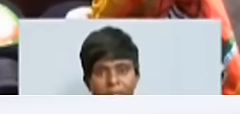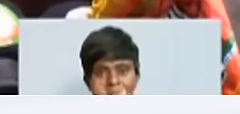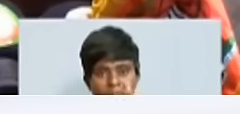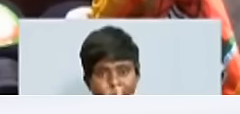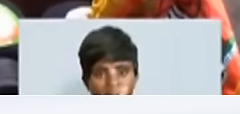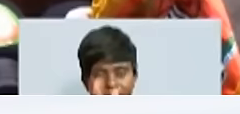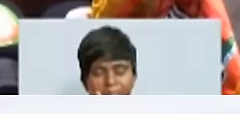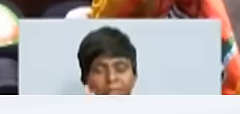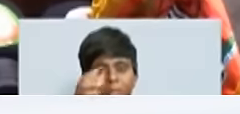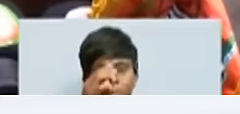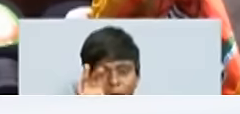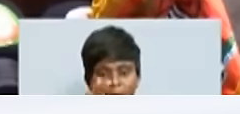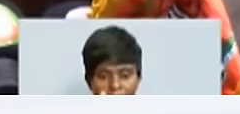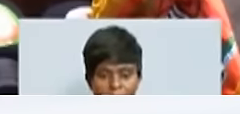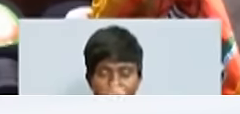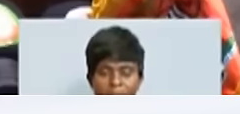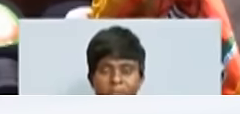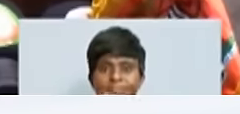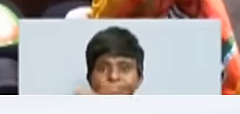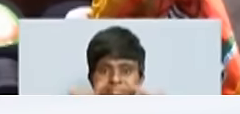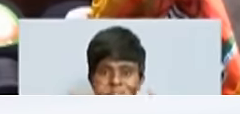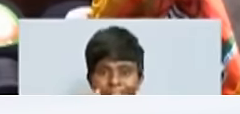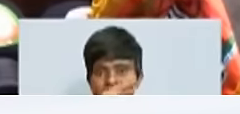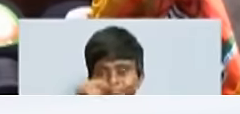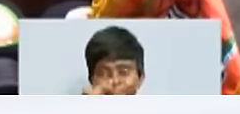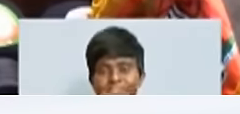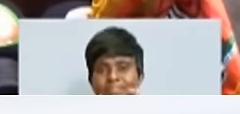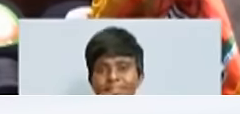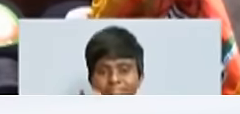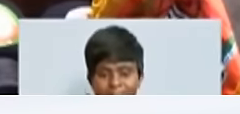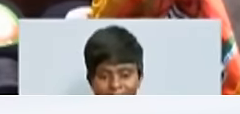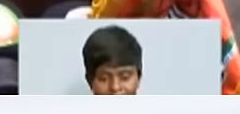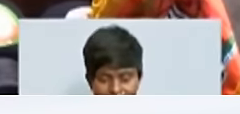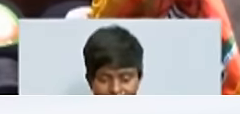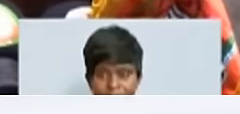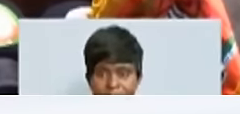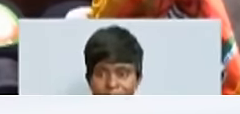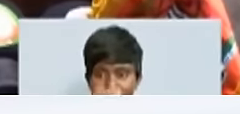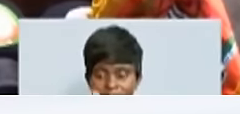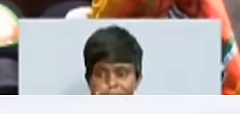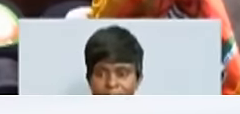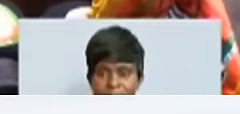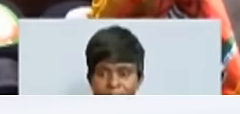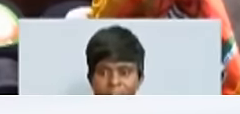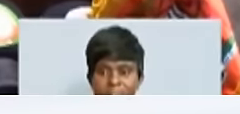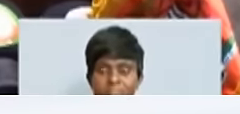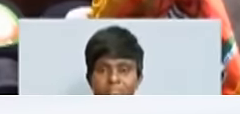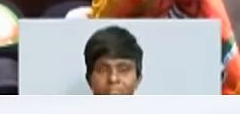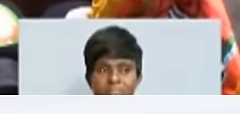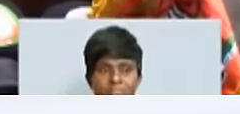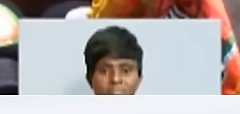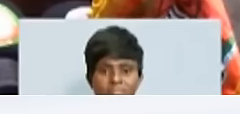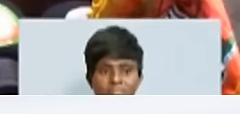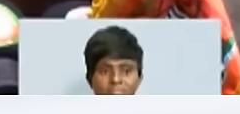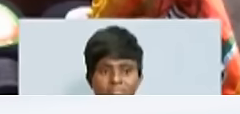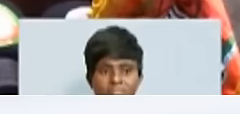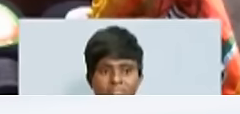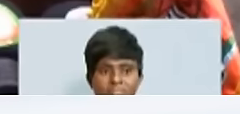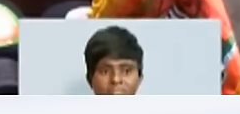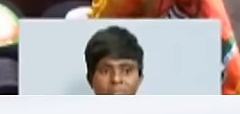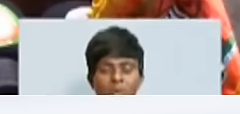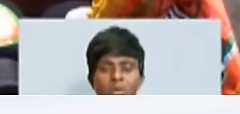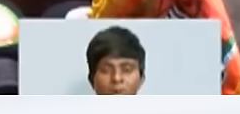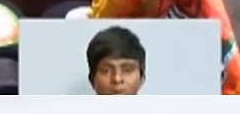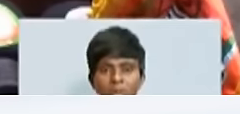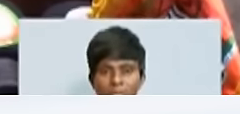to corruption and financial and economic crimes. To address this concern, government has issued statutory